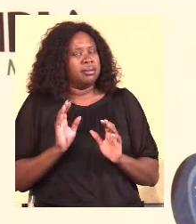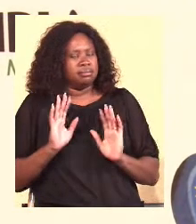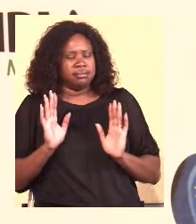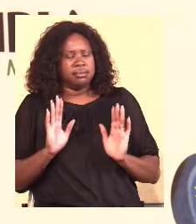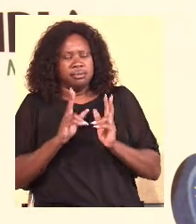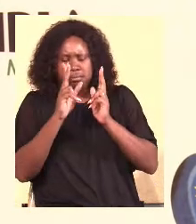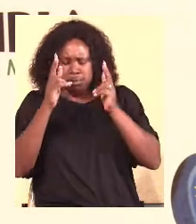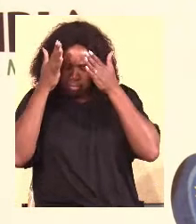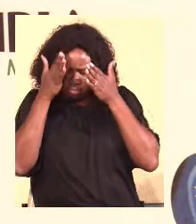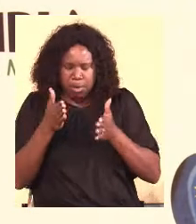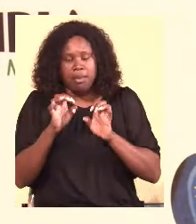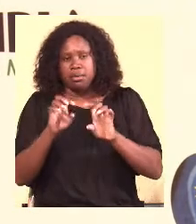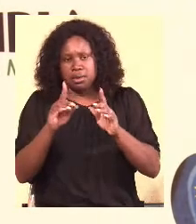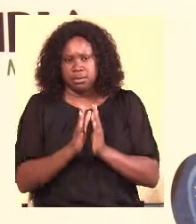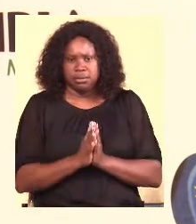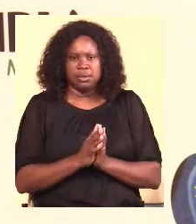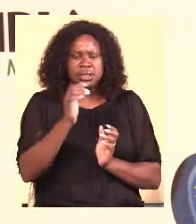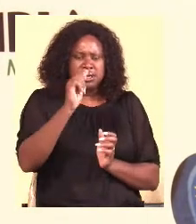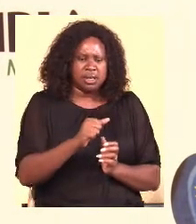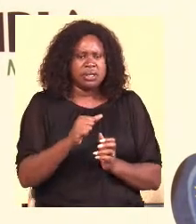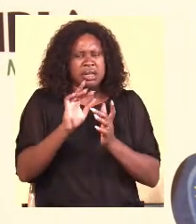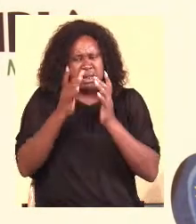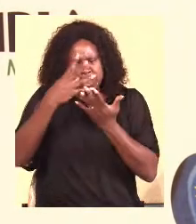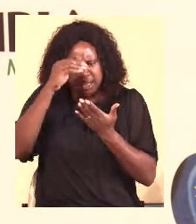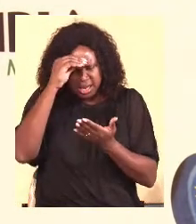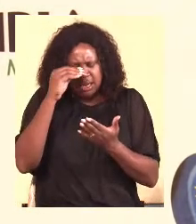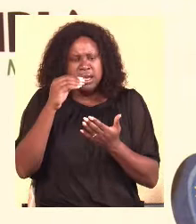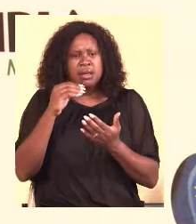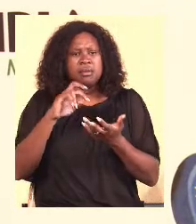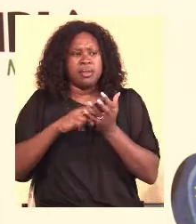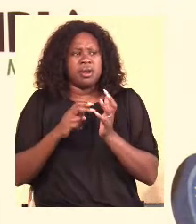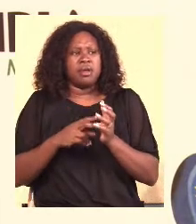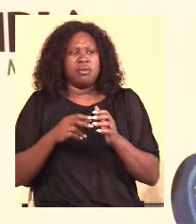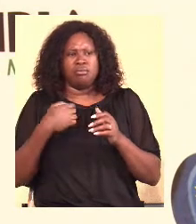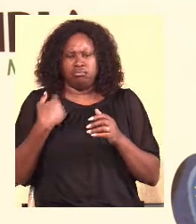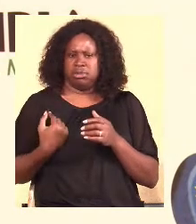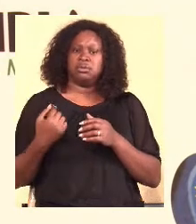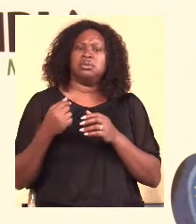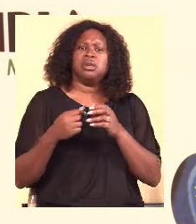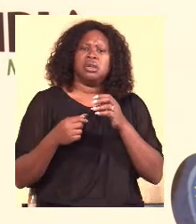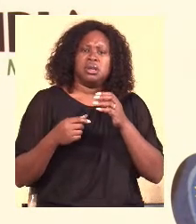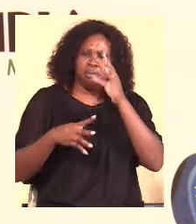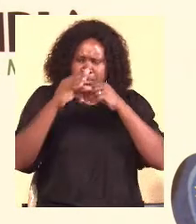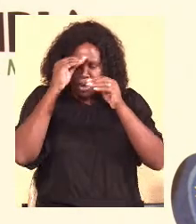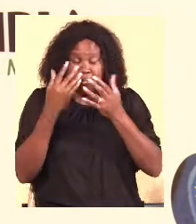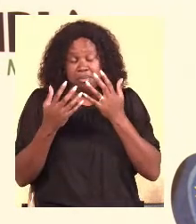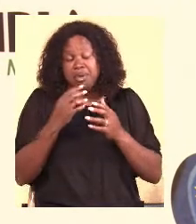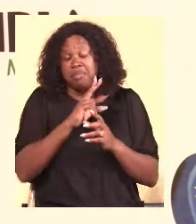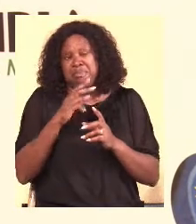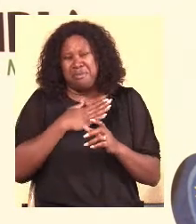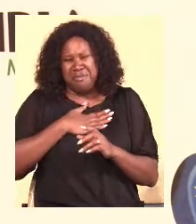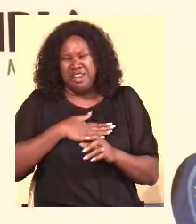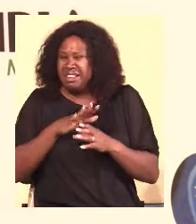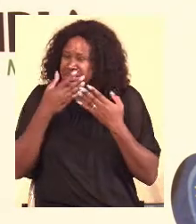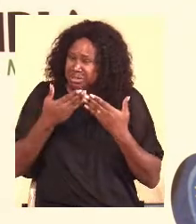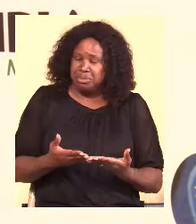seriously. Of course, online learning means you take charge of the studies, and that's maybe the pressure people feel. But in